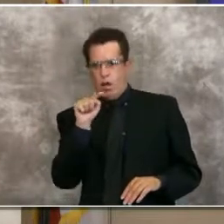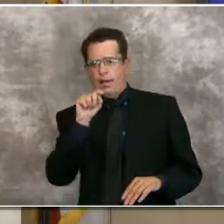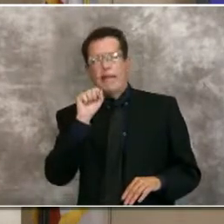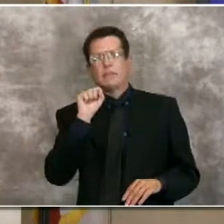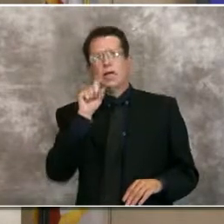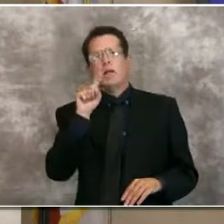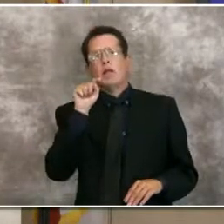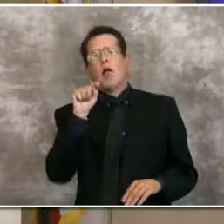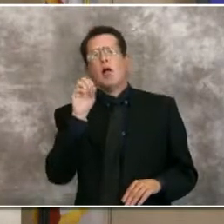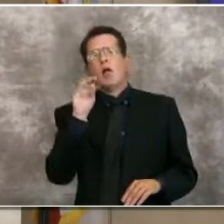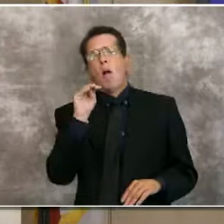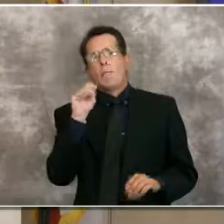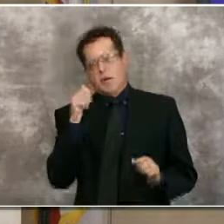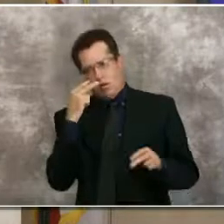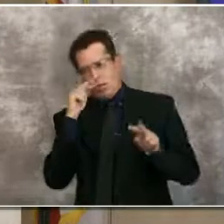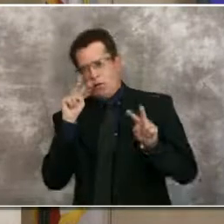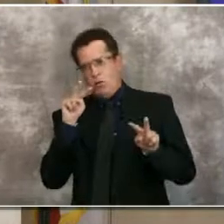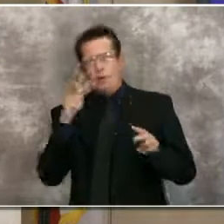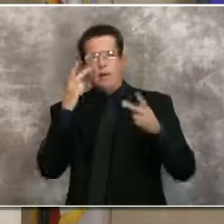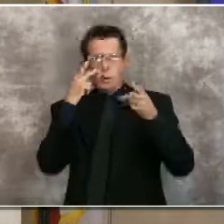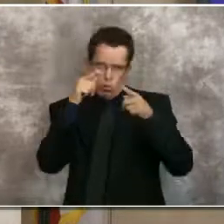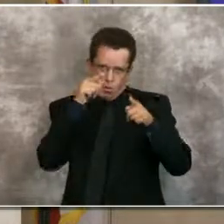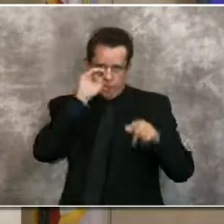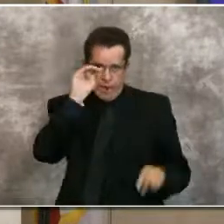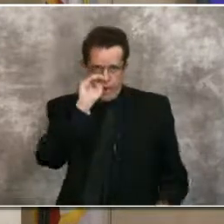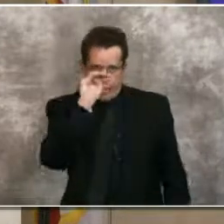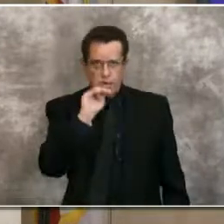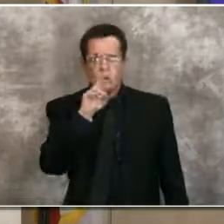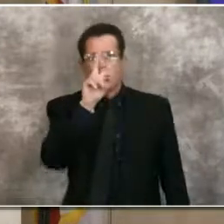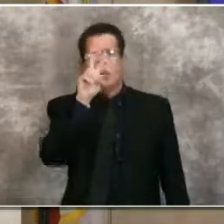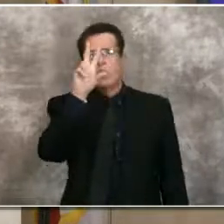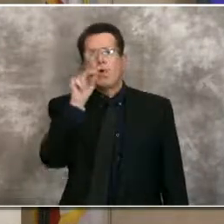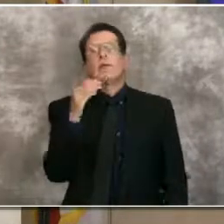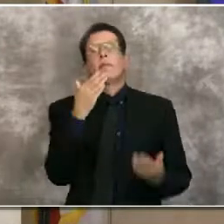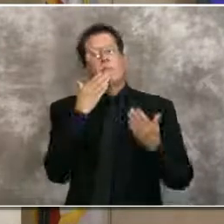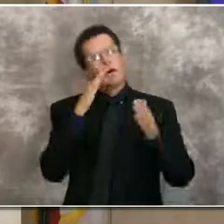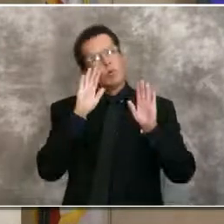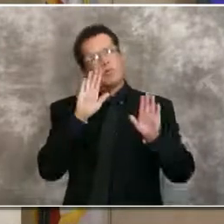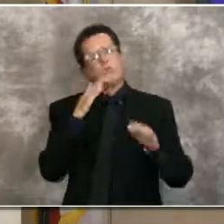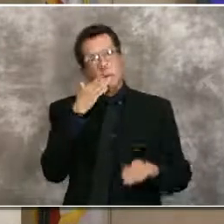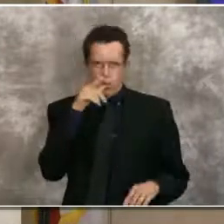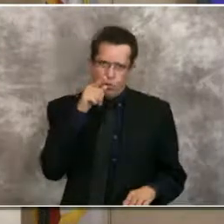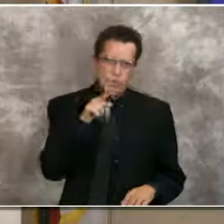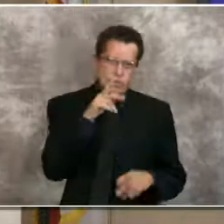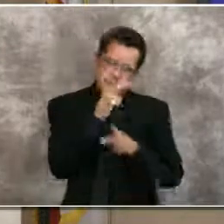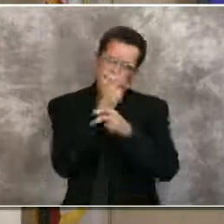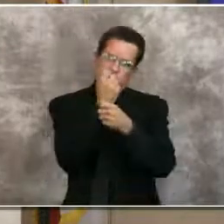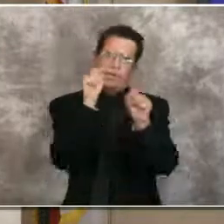coronavirus-sd.com. Until Monday at 2:30, again, stay healthy, San Diego.